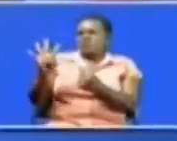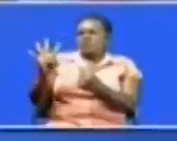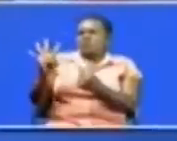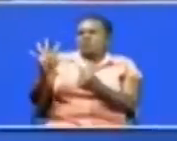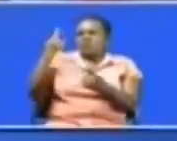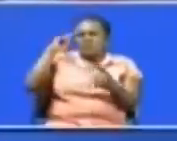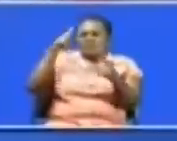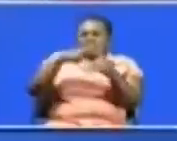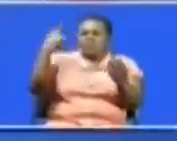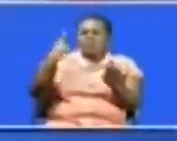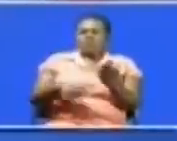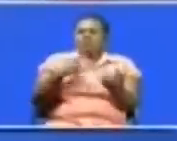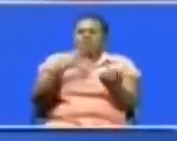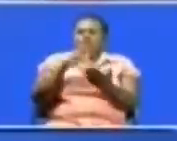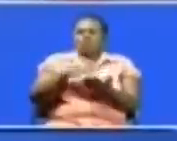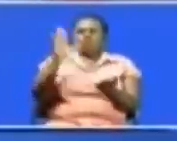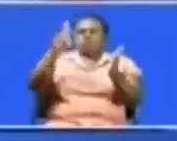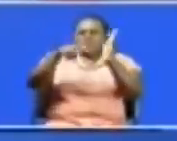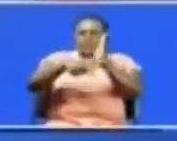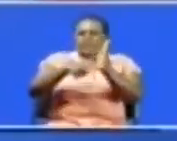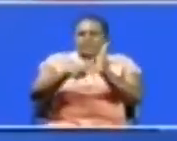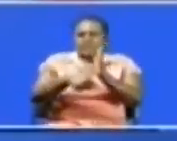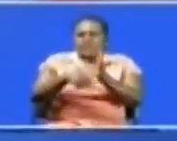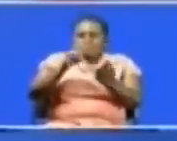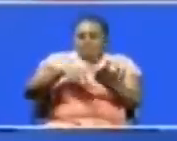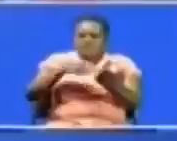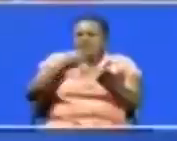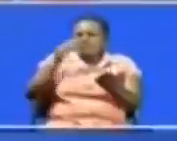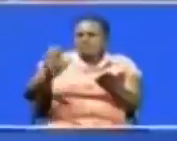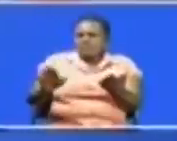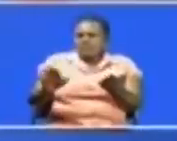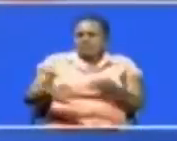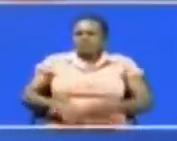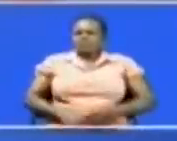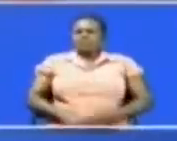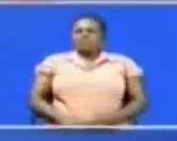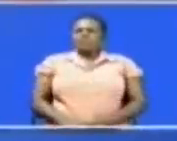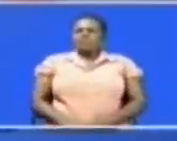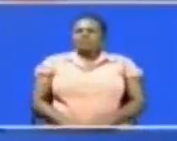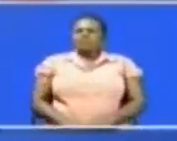of that bracket. So we'll talk a little bit more about that, and also read some of your feedback. Please stay with us.